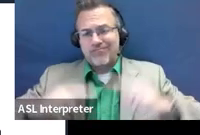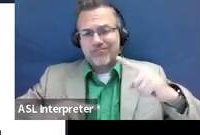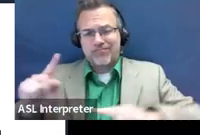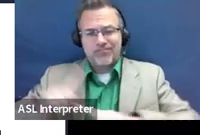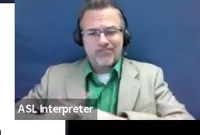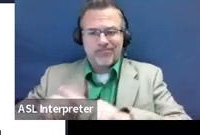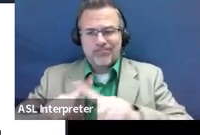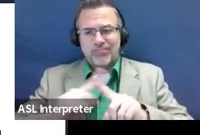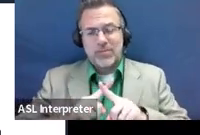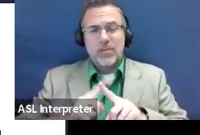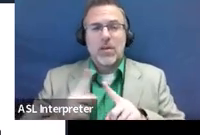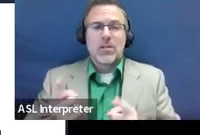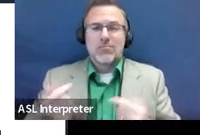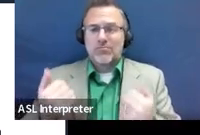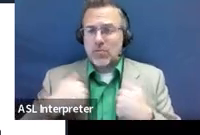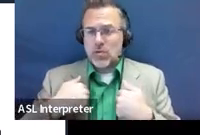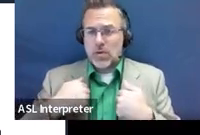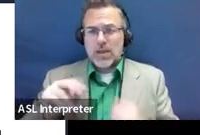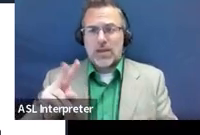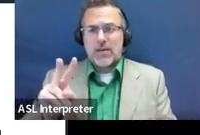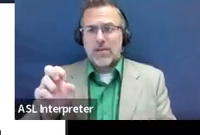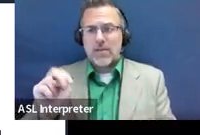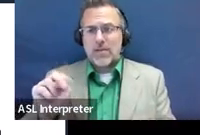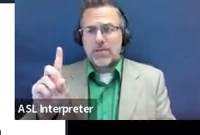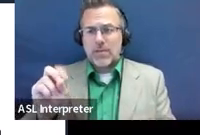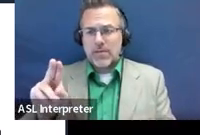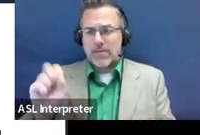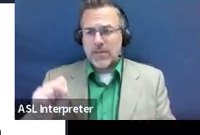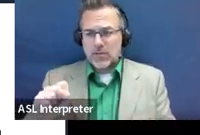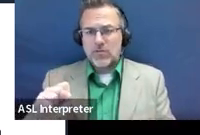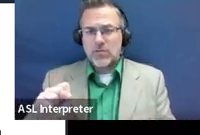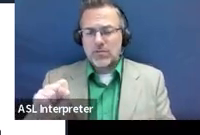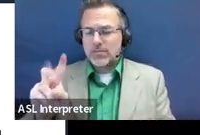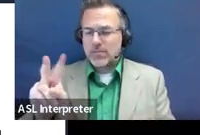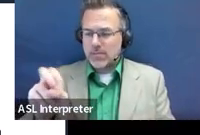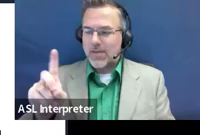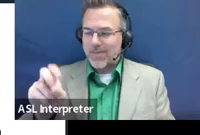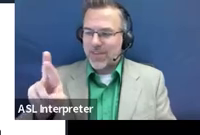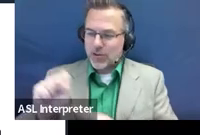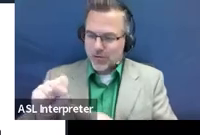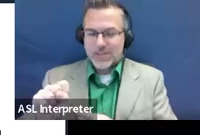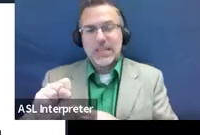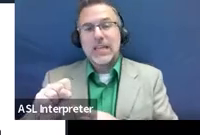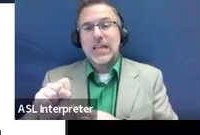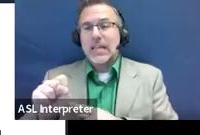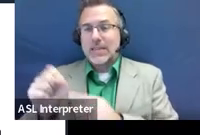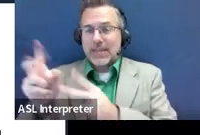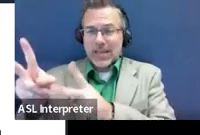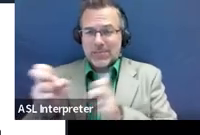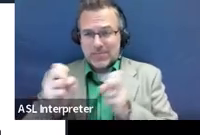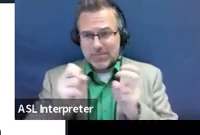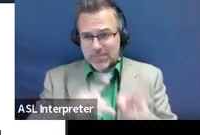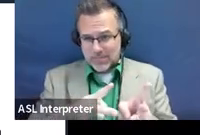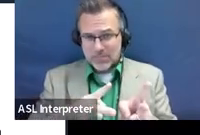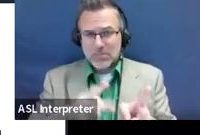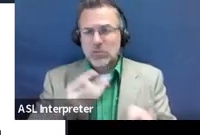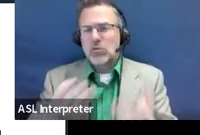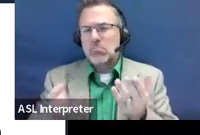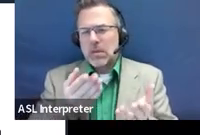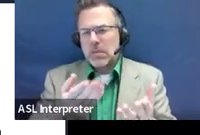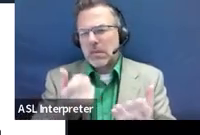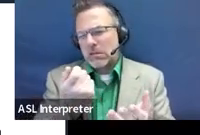have vendors that take those forms and put them into their computer system. And so things may be slightly